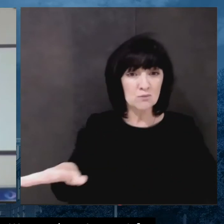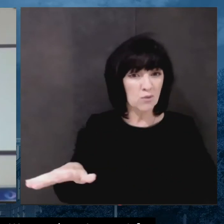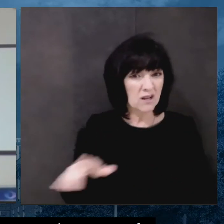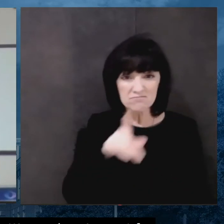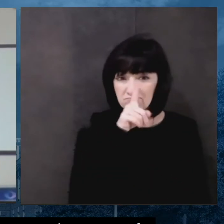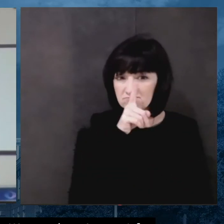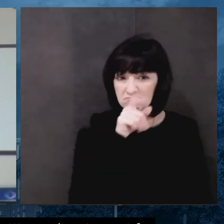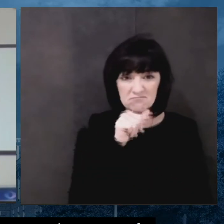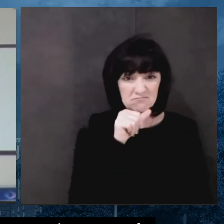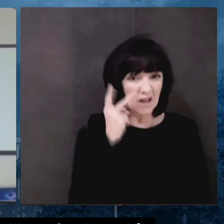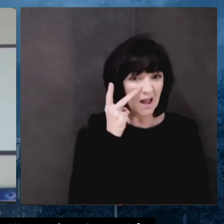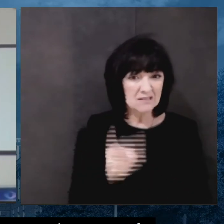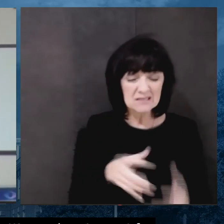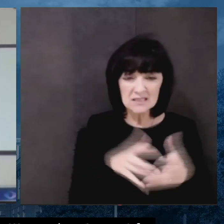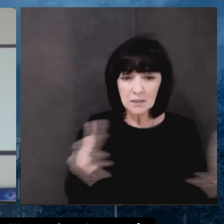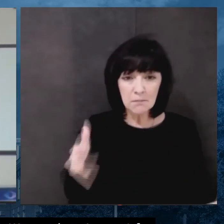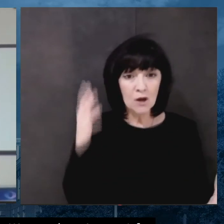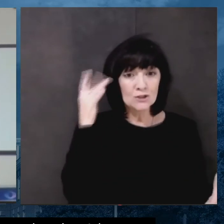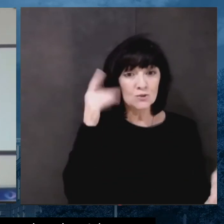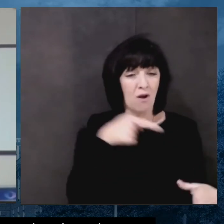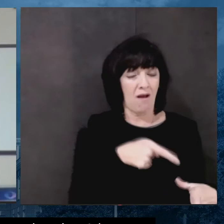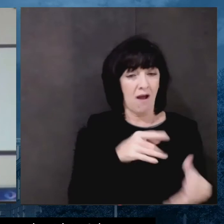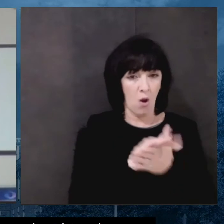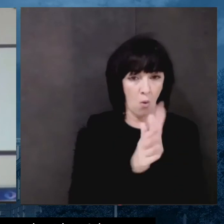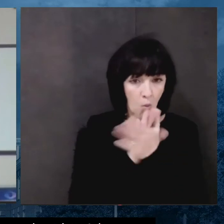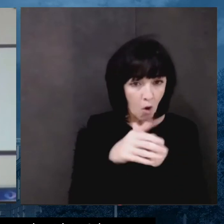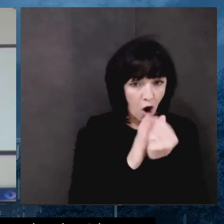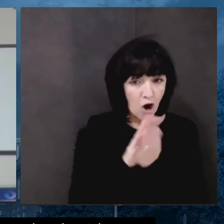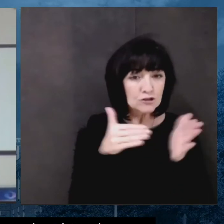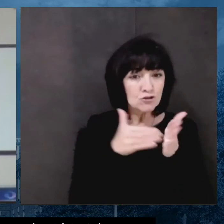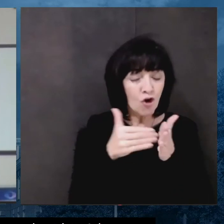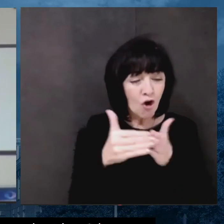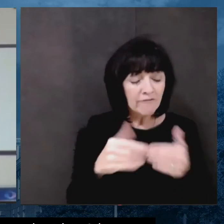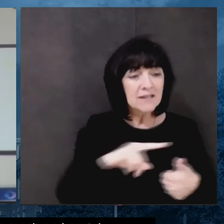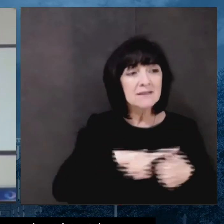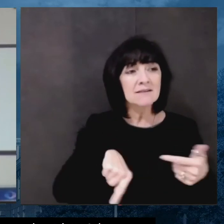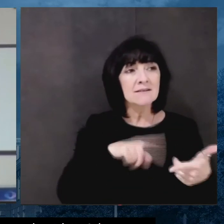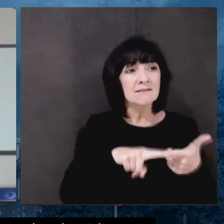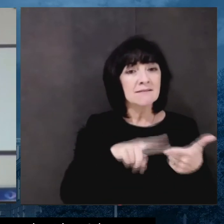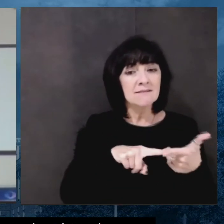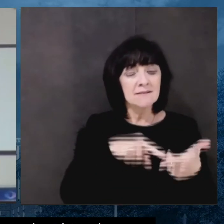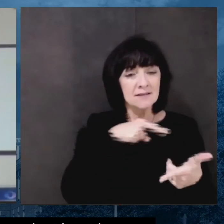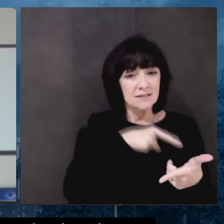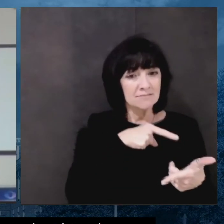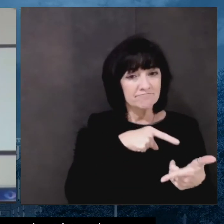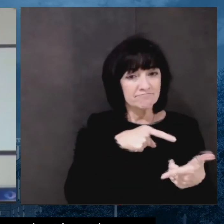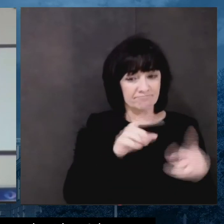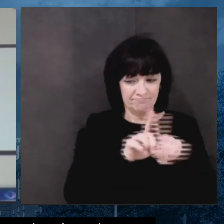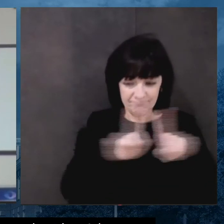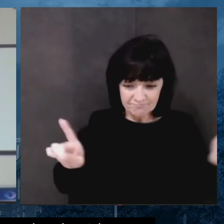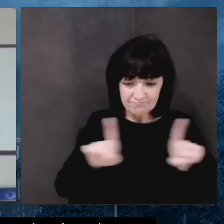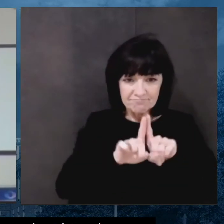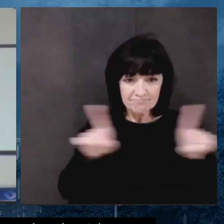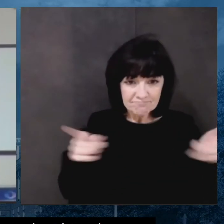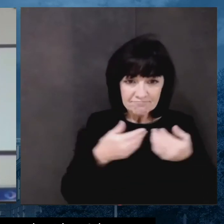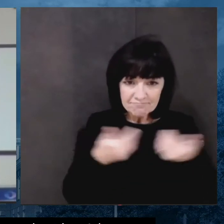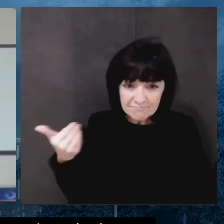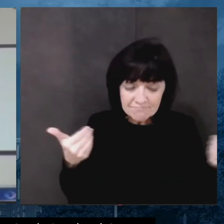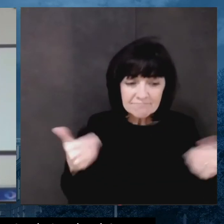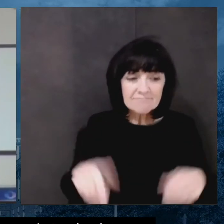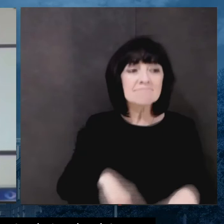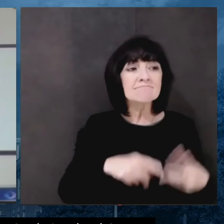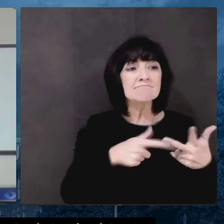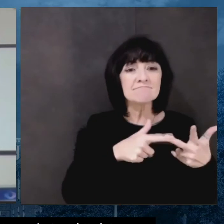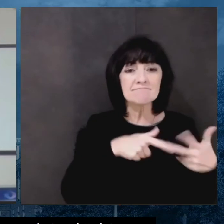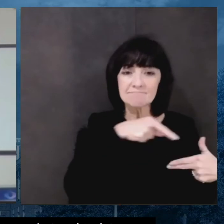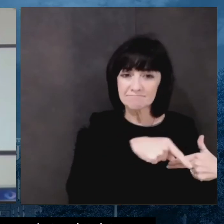distancing, as well as hand hygiene. I know operationally it is challenging, but we are doing our best to promote the science that we're seeing out there, as well